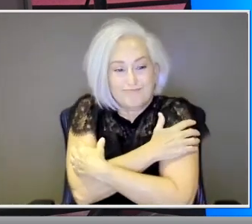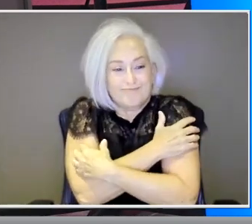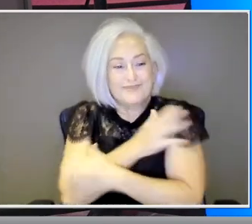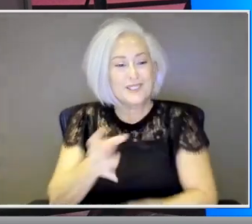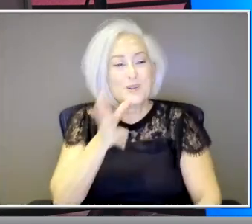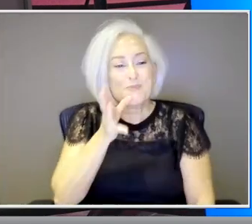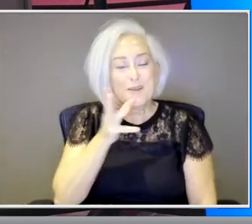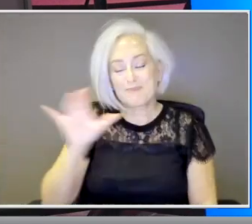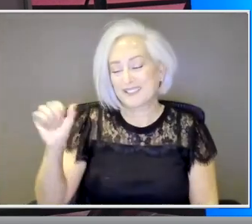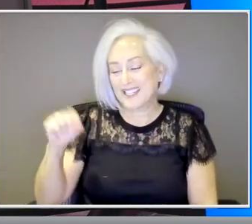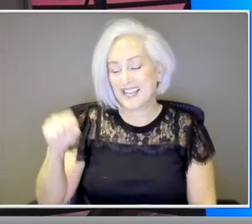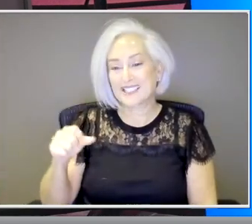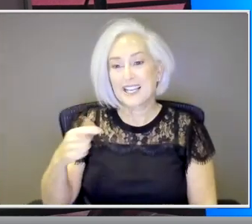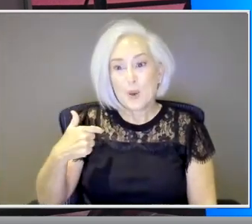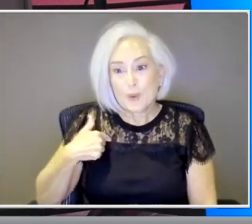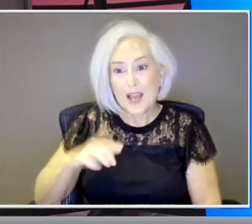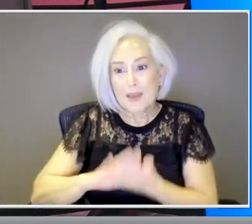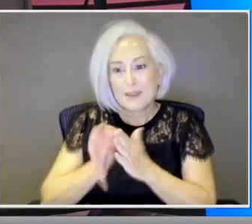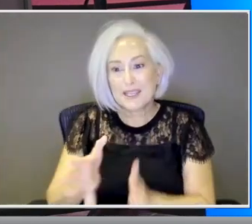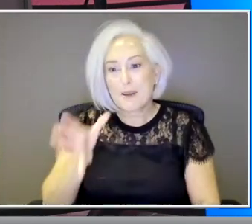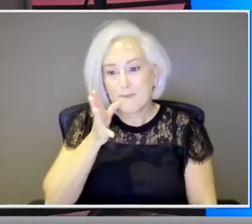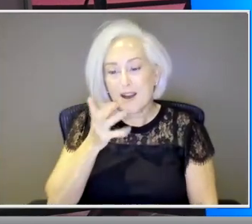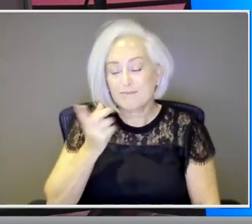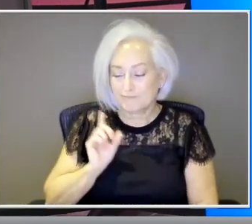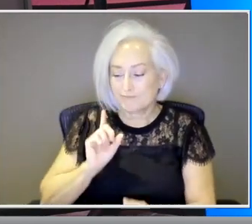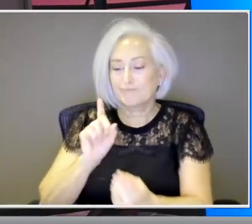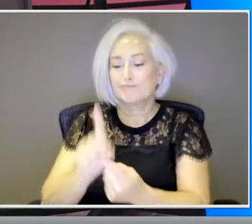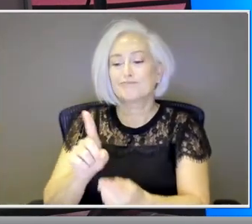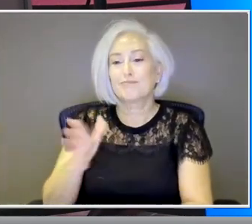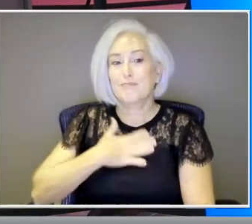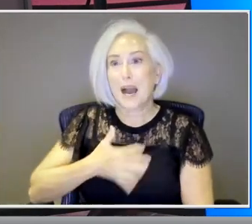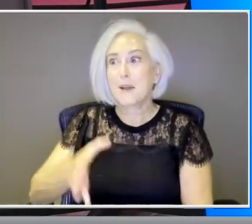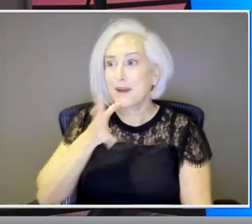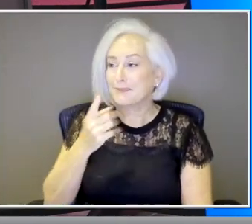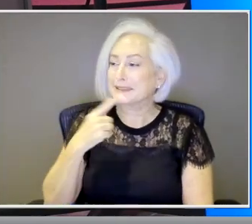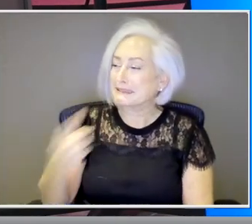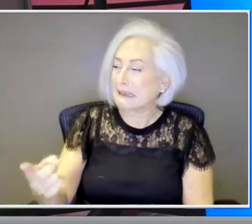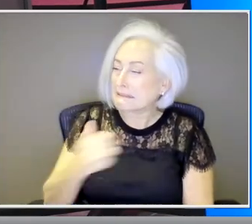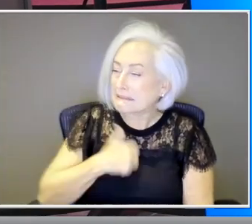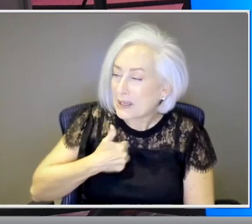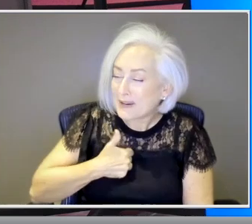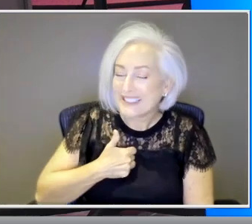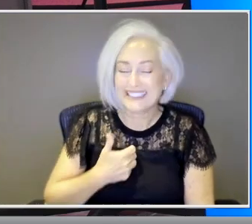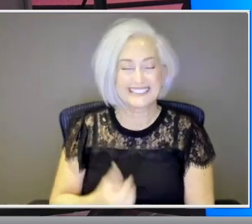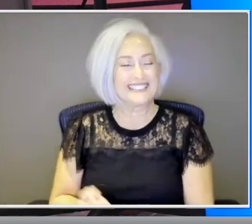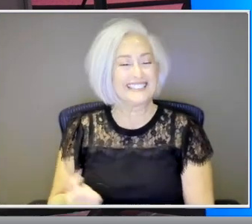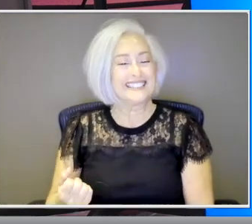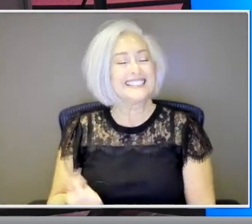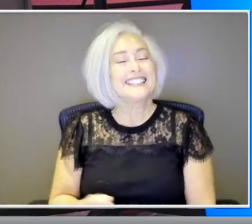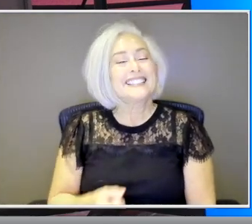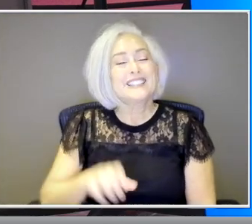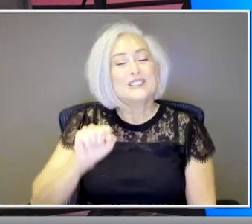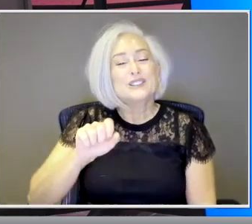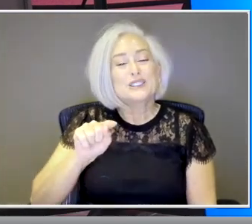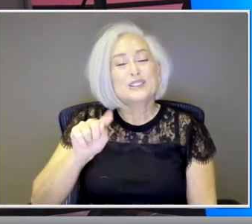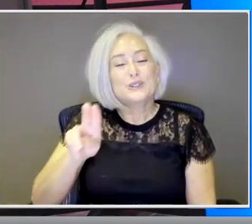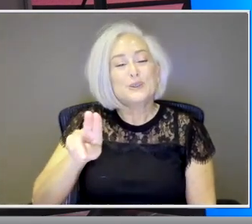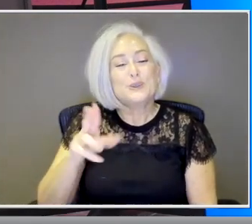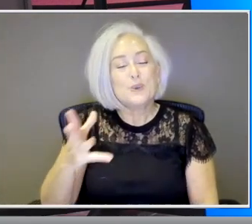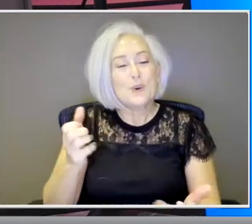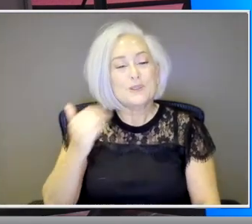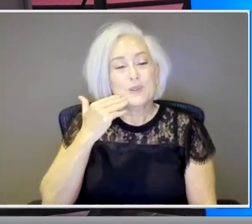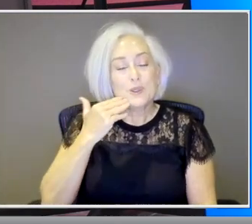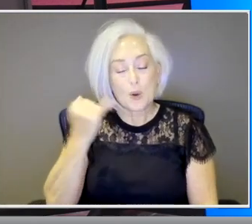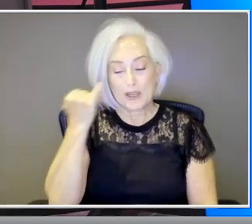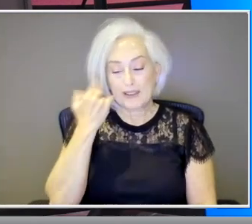became a mom, I went and apologized to my mom. I'm sorry for everything I did to you. Stu has a question. Stu would like to know if Haley has to guess, how many